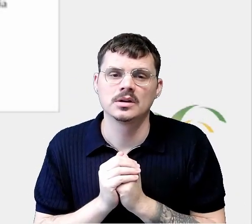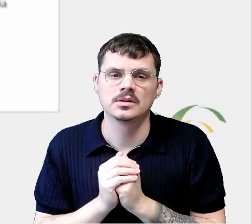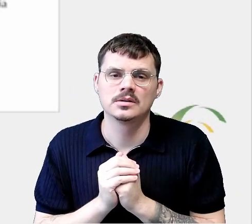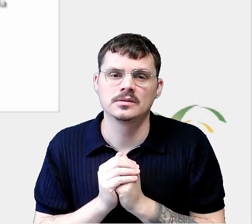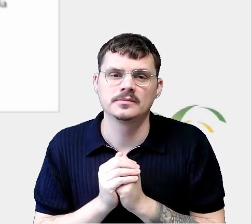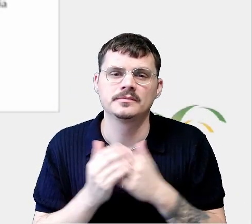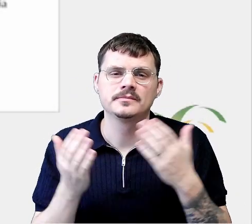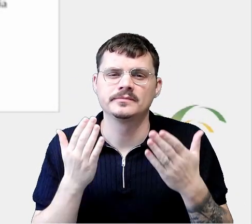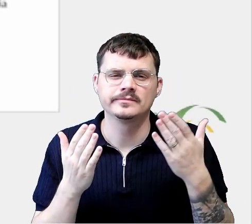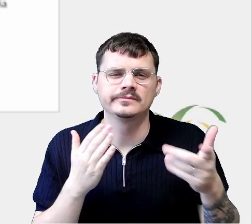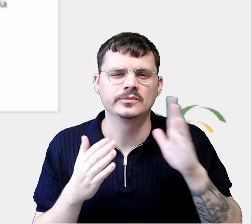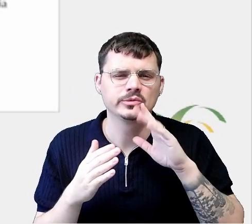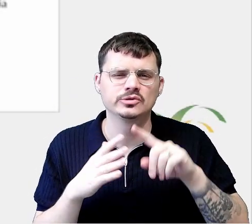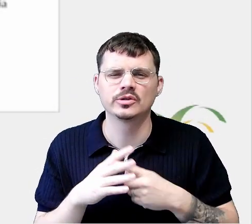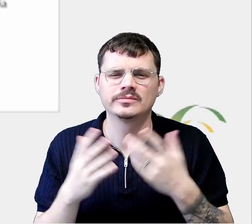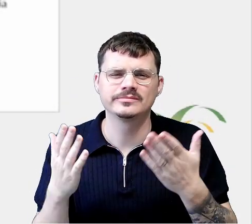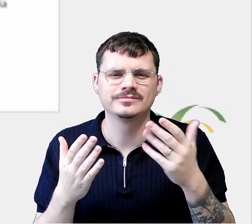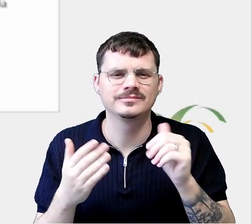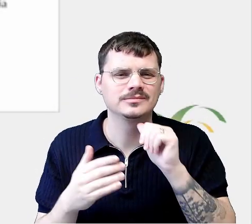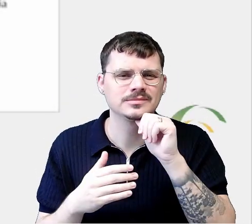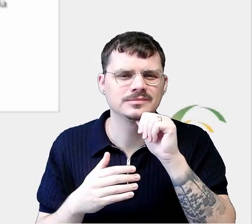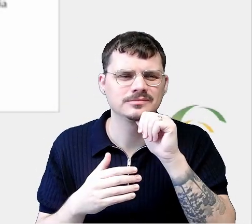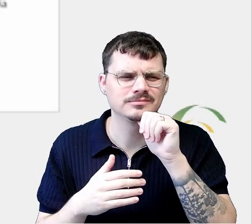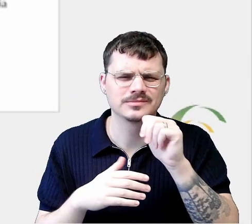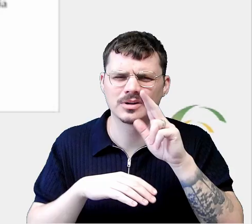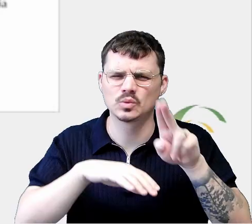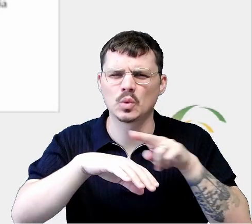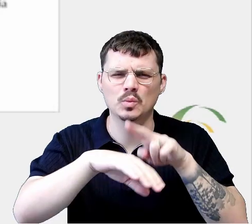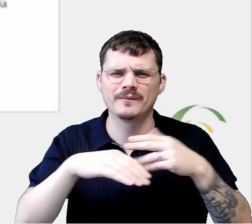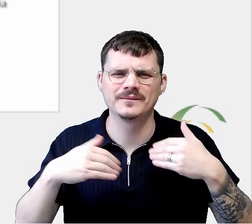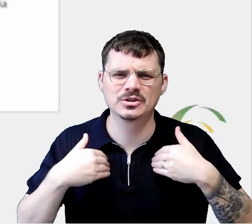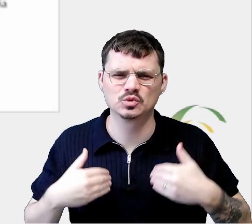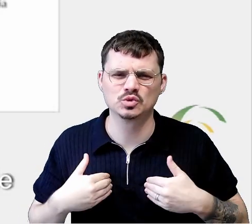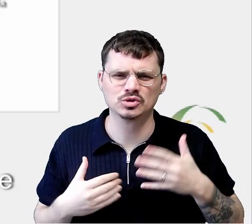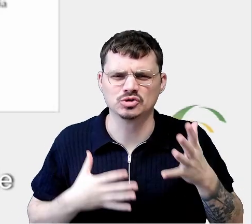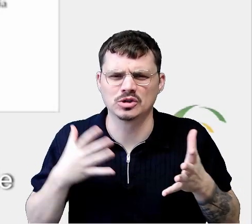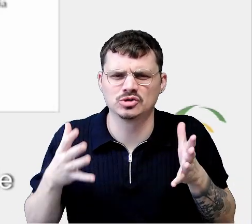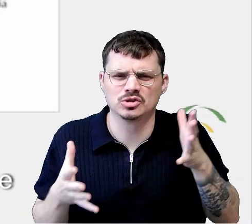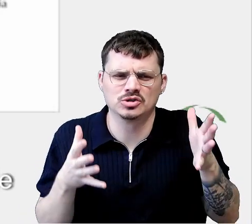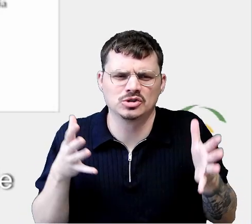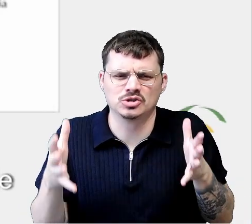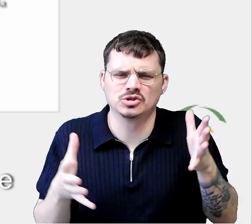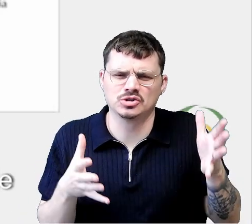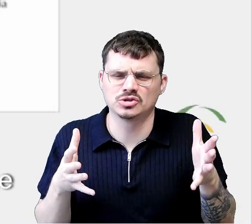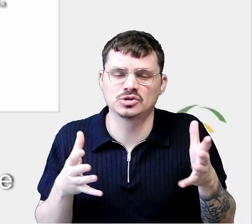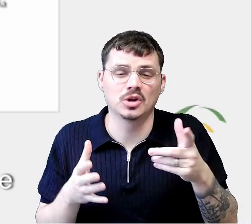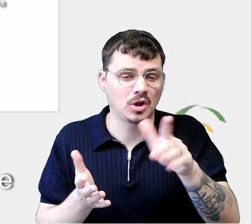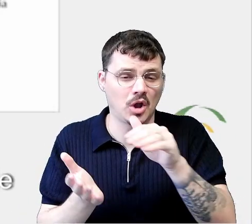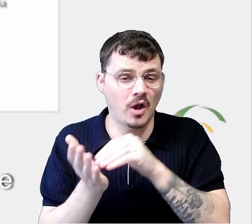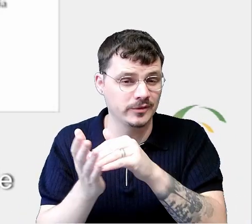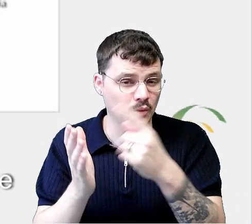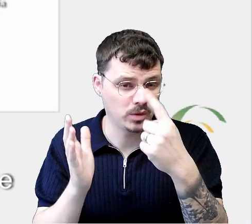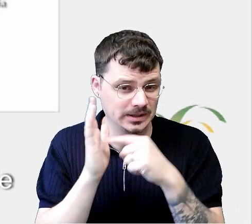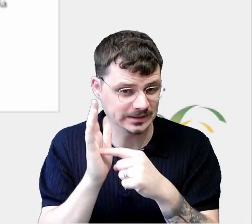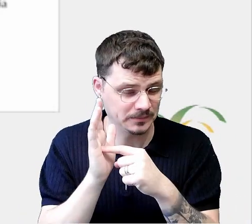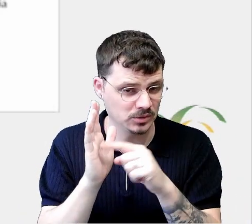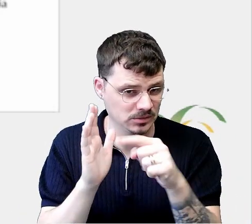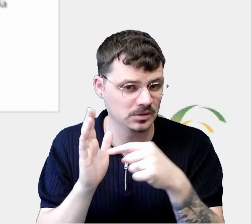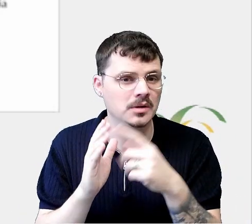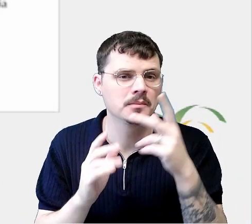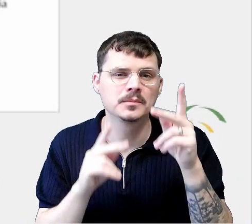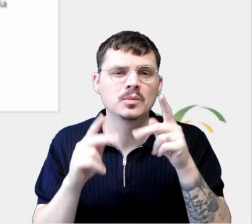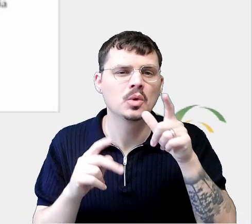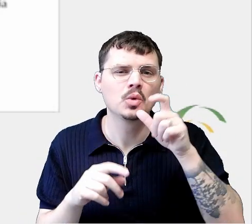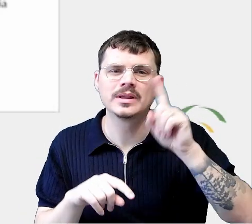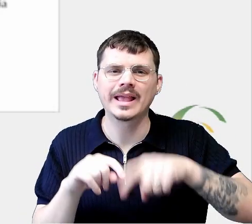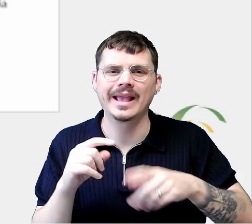start unusual physical gesturing, or one example I've seen frequently is people that